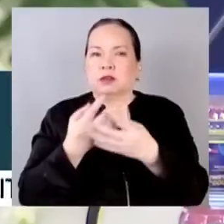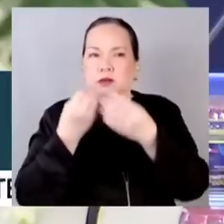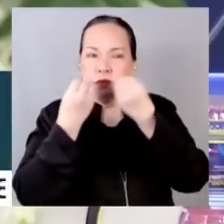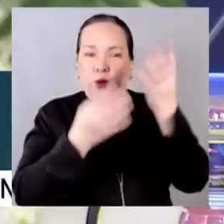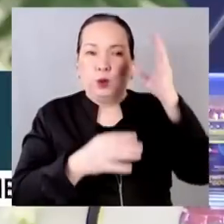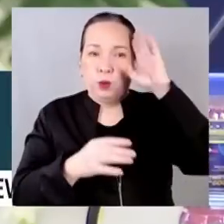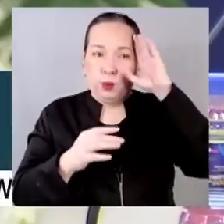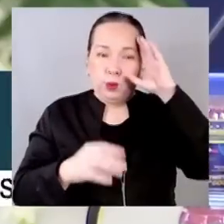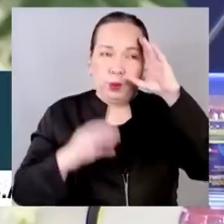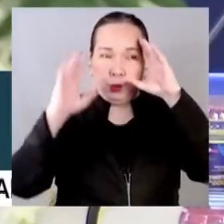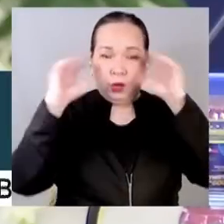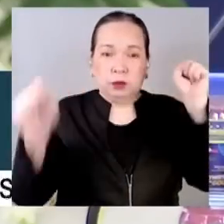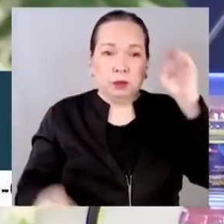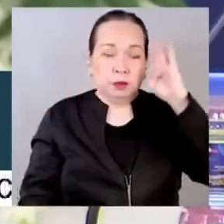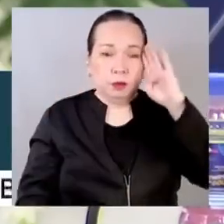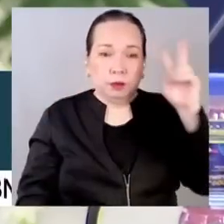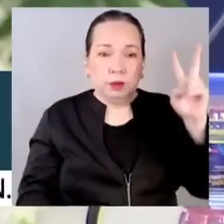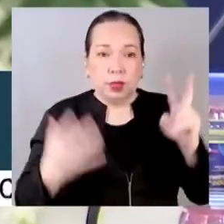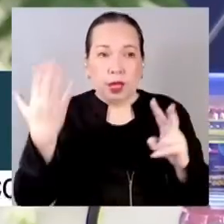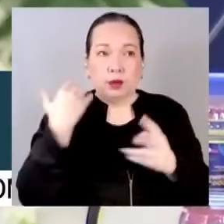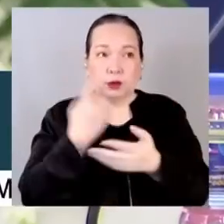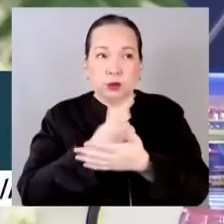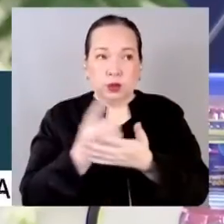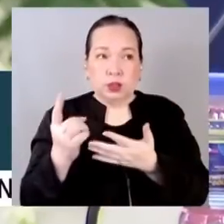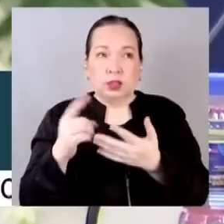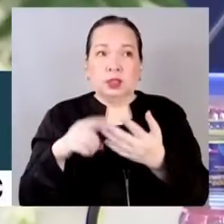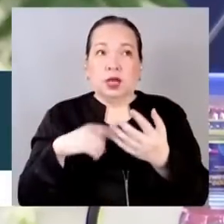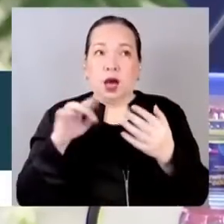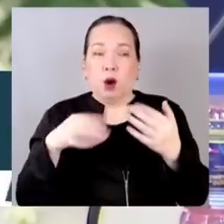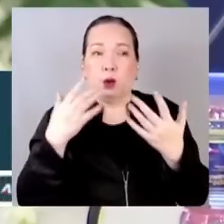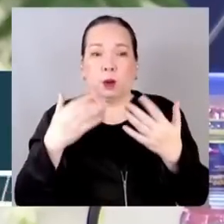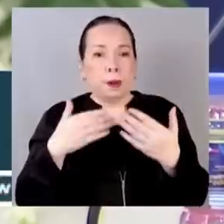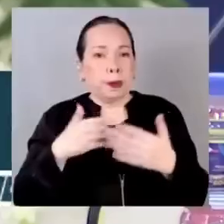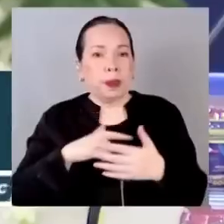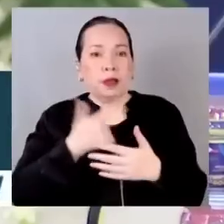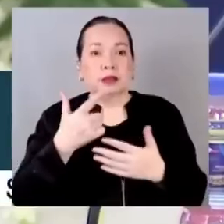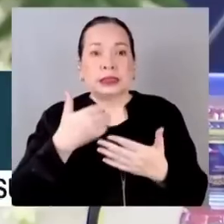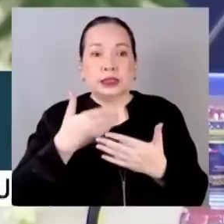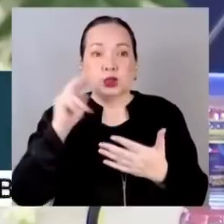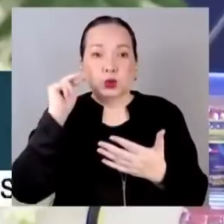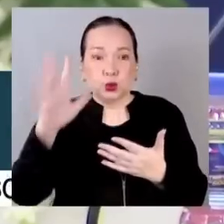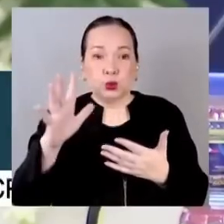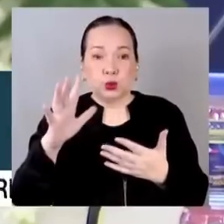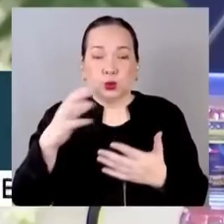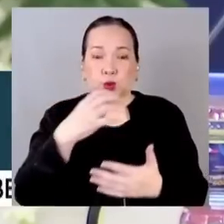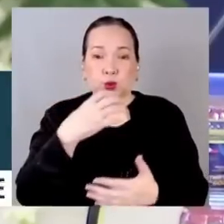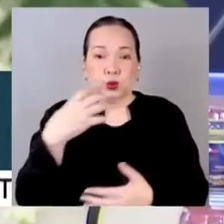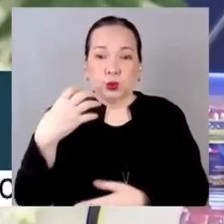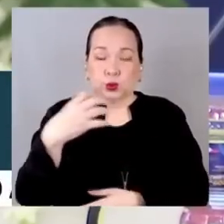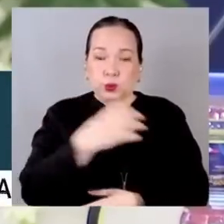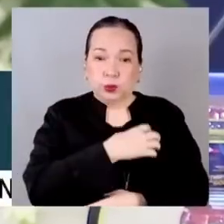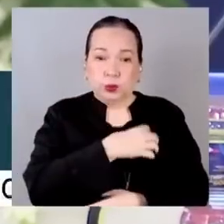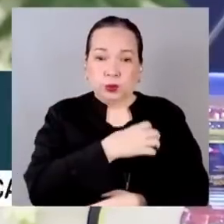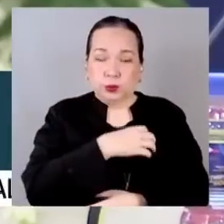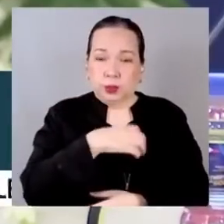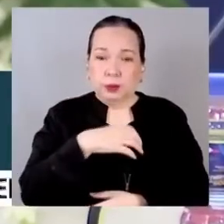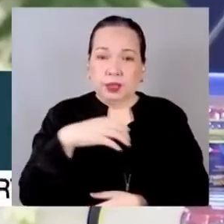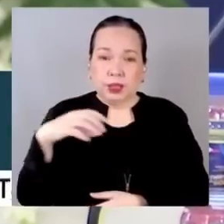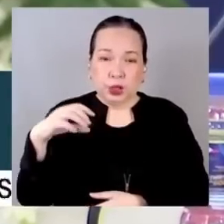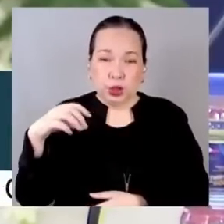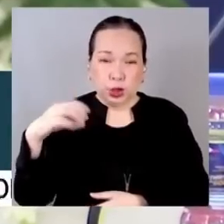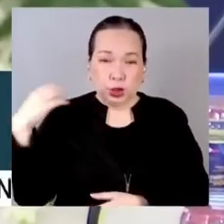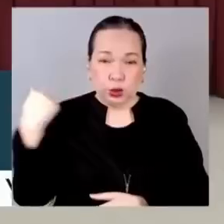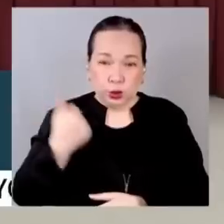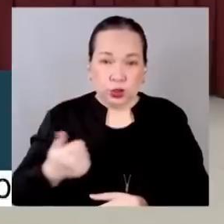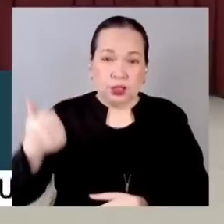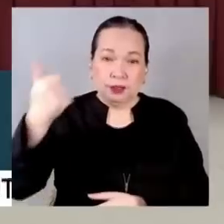talked to him last week about appointing the next PNP chief, saying he needed to be careful and that to be able